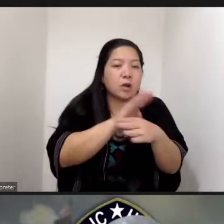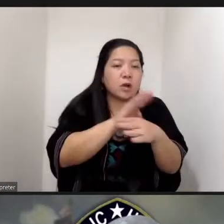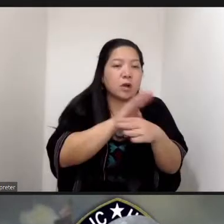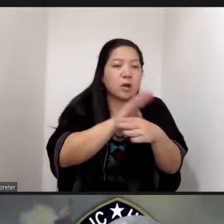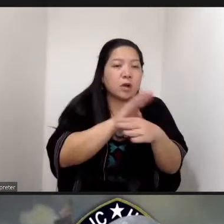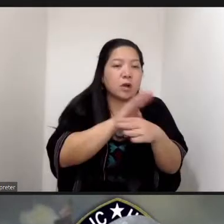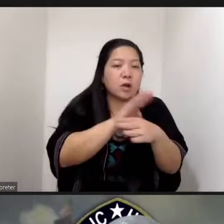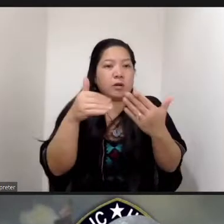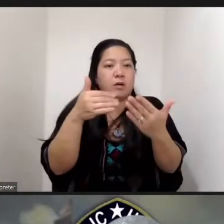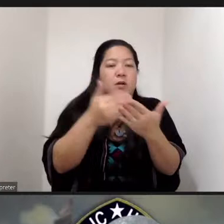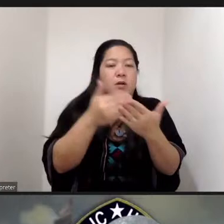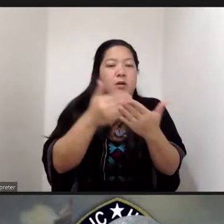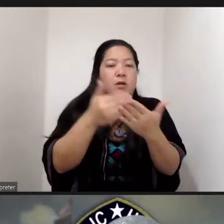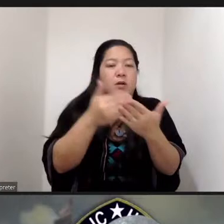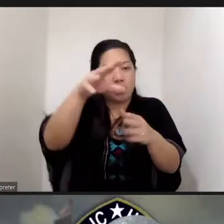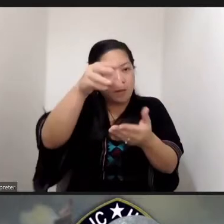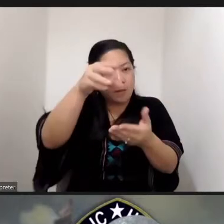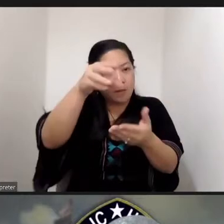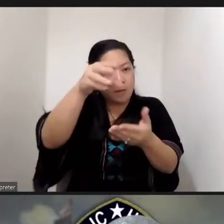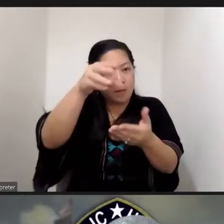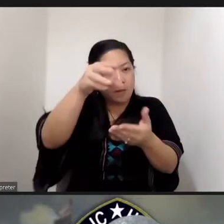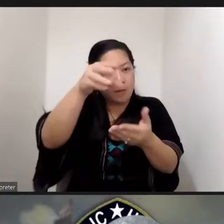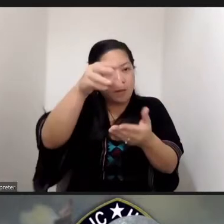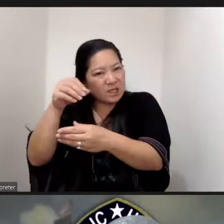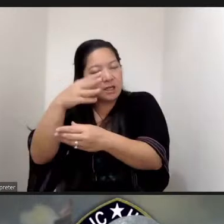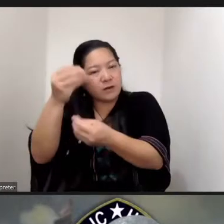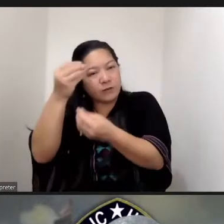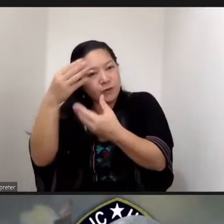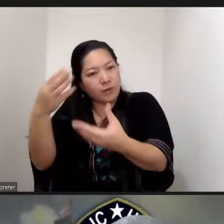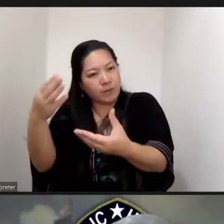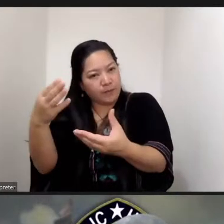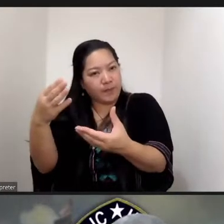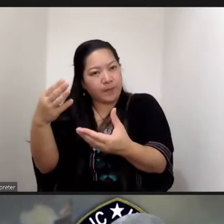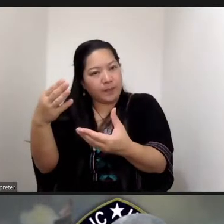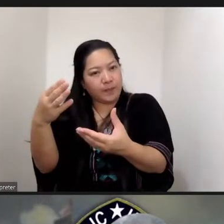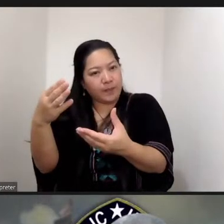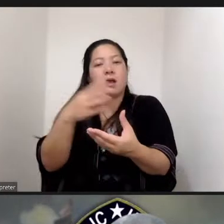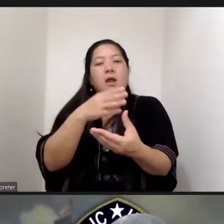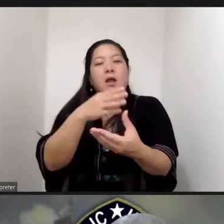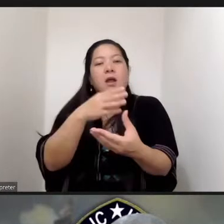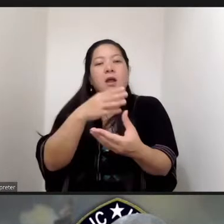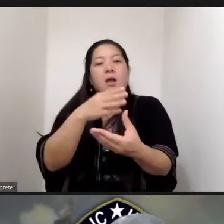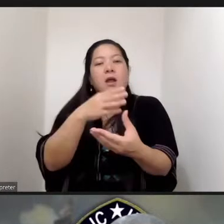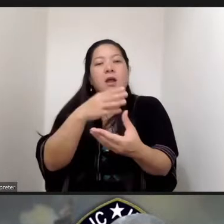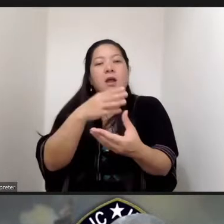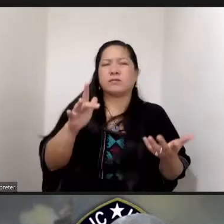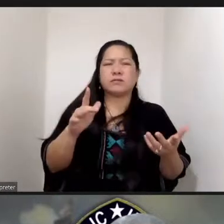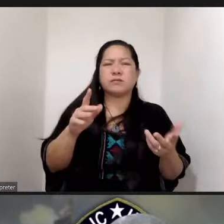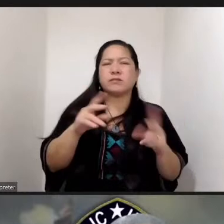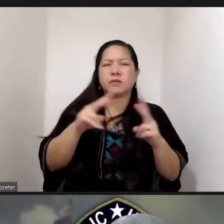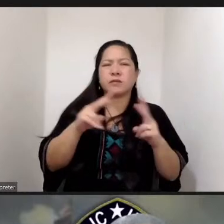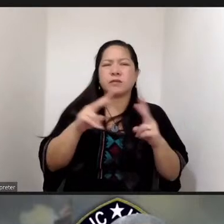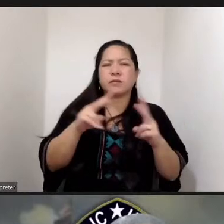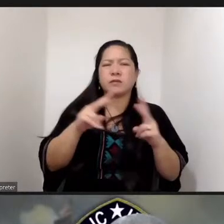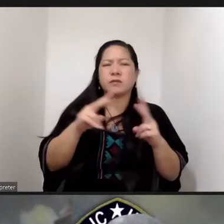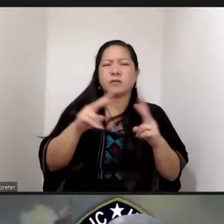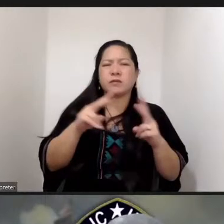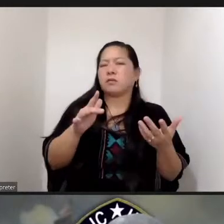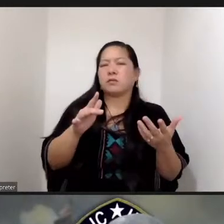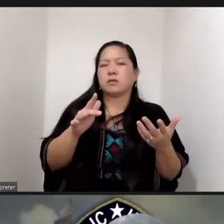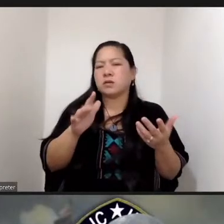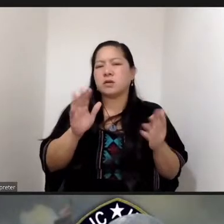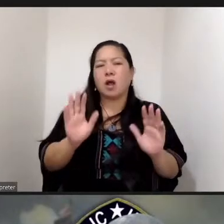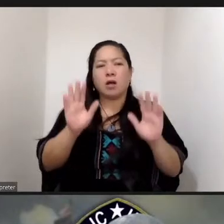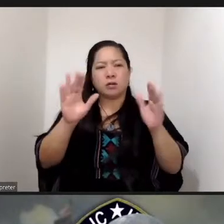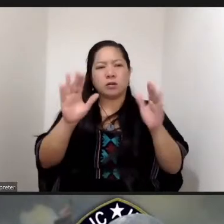So, I have the fortune that there's great